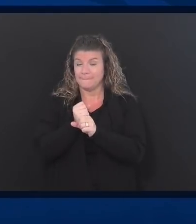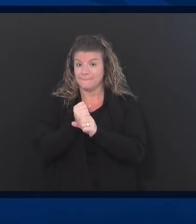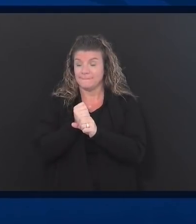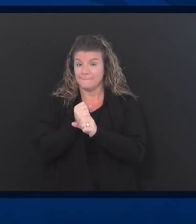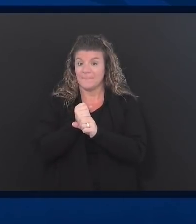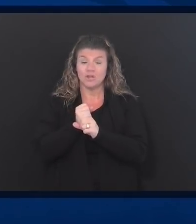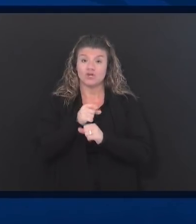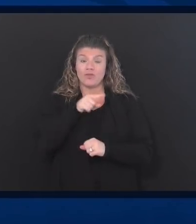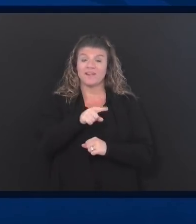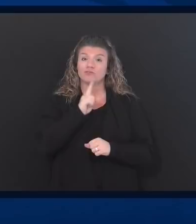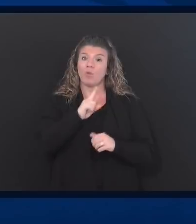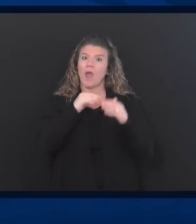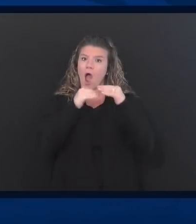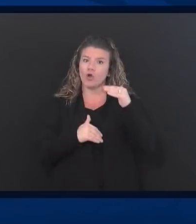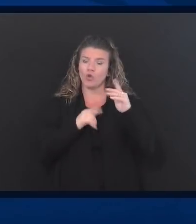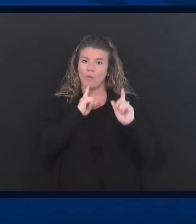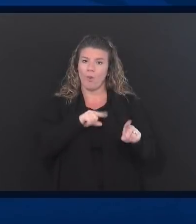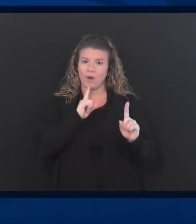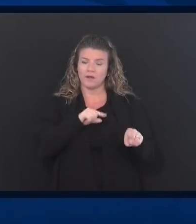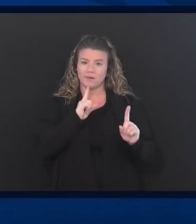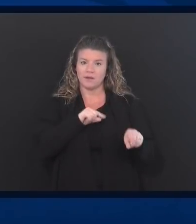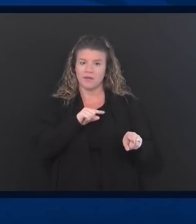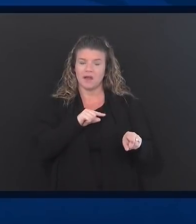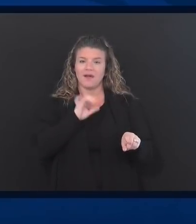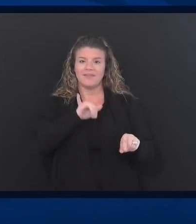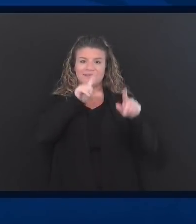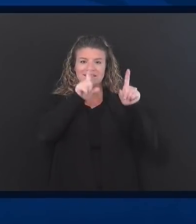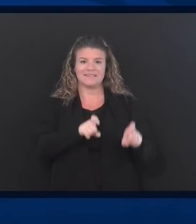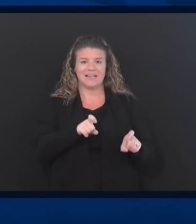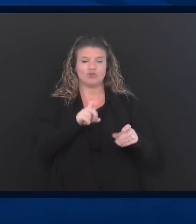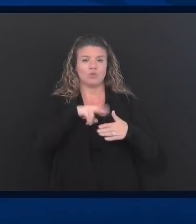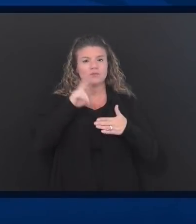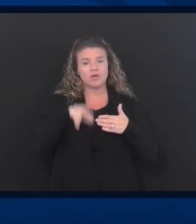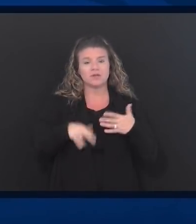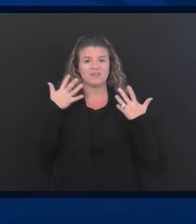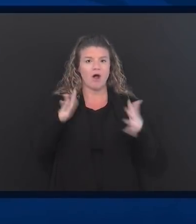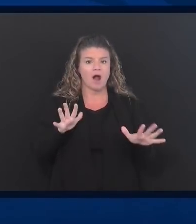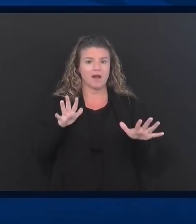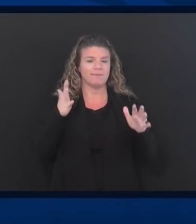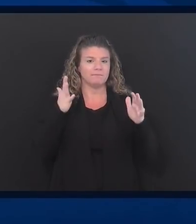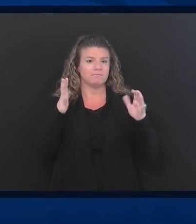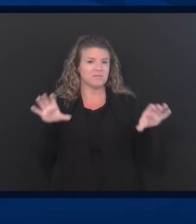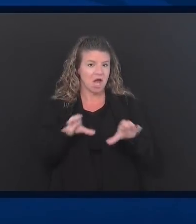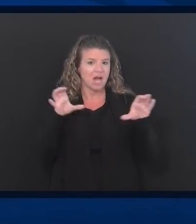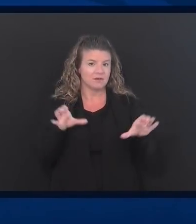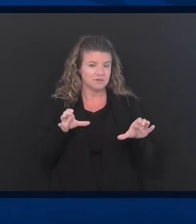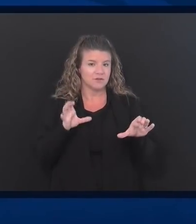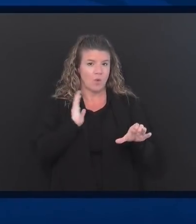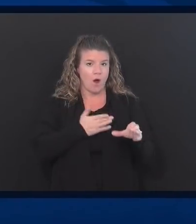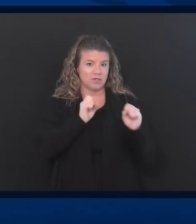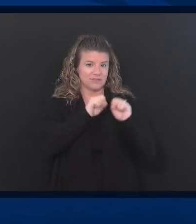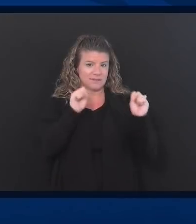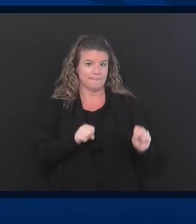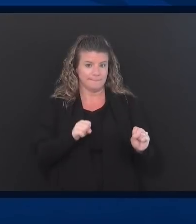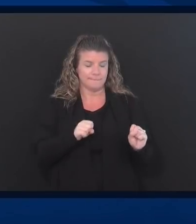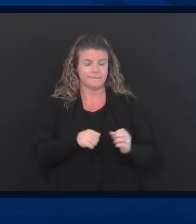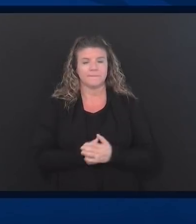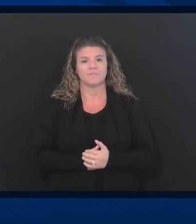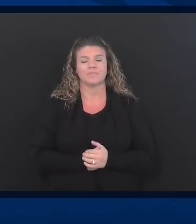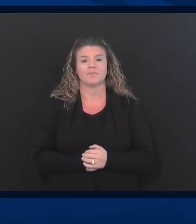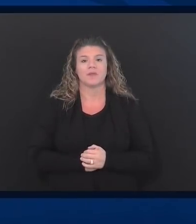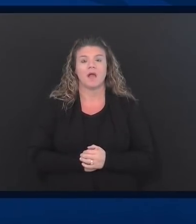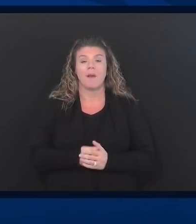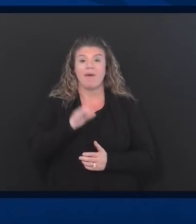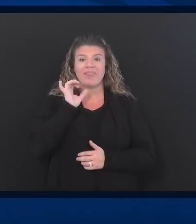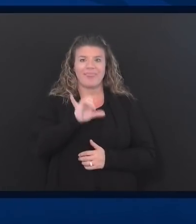an underreporting of the tests results that have been done through the system, through the state. But it is what we